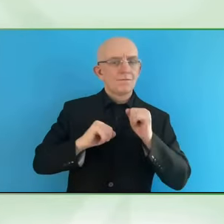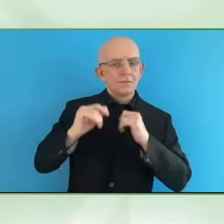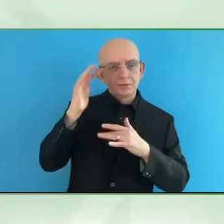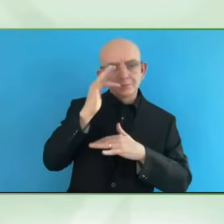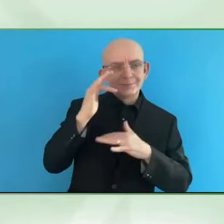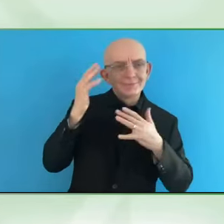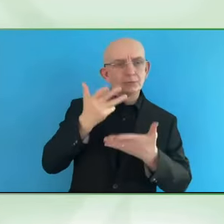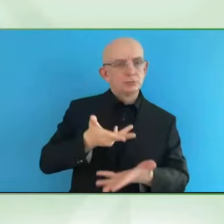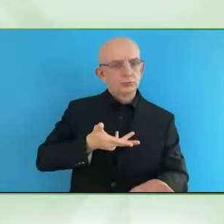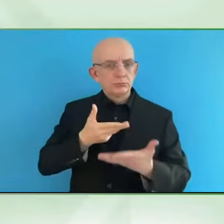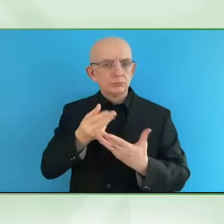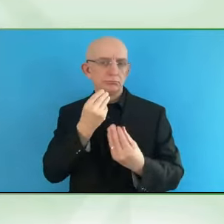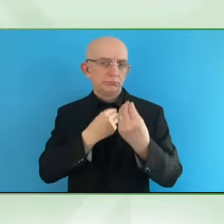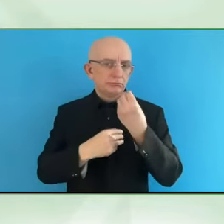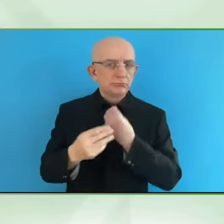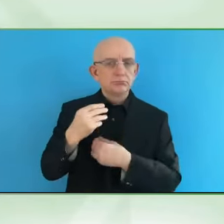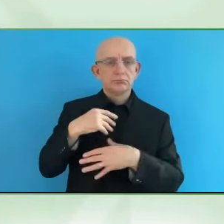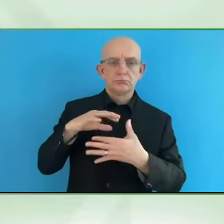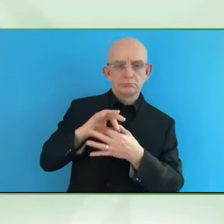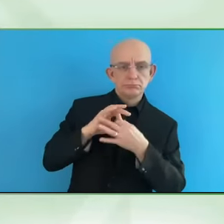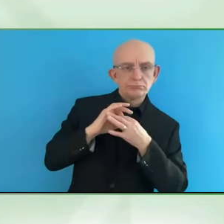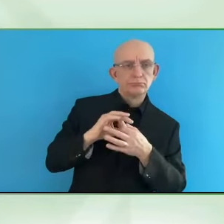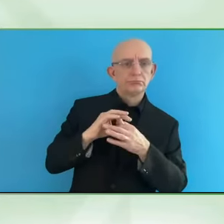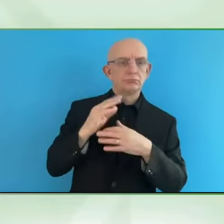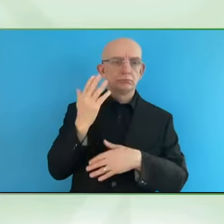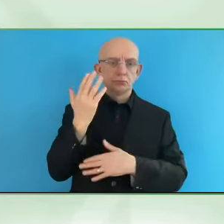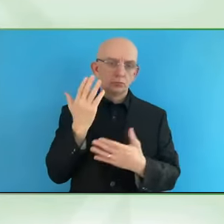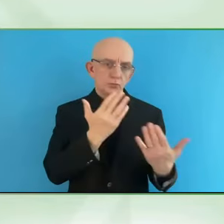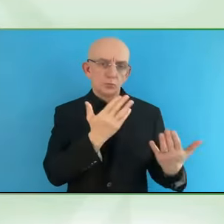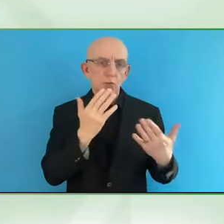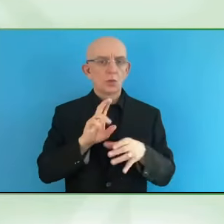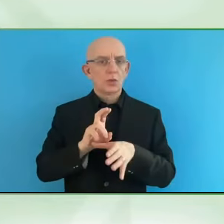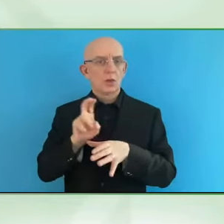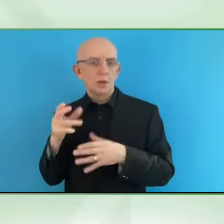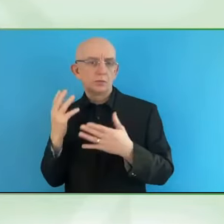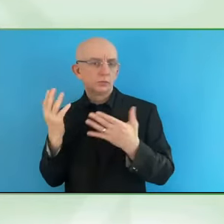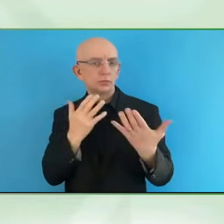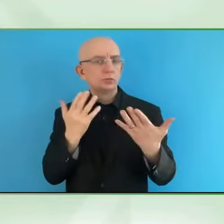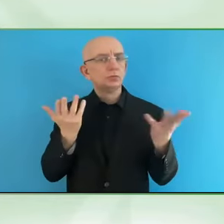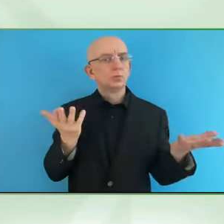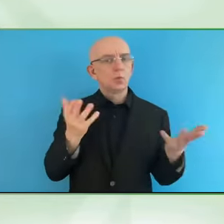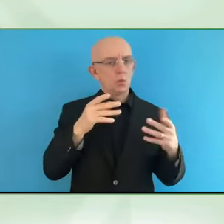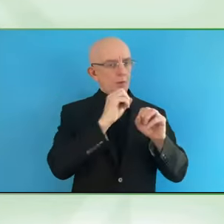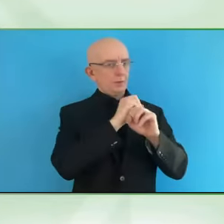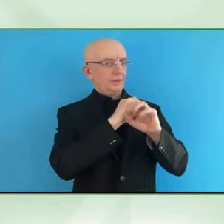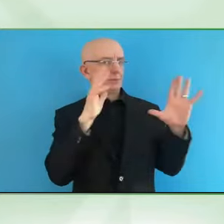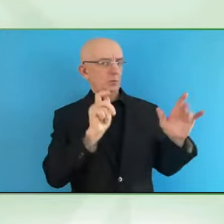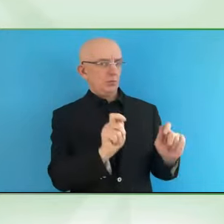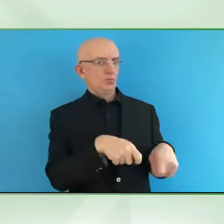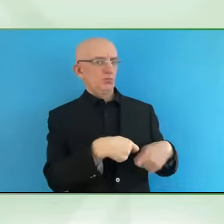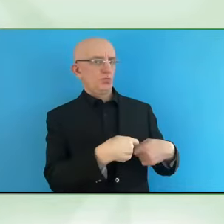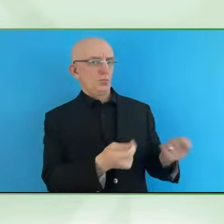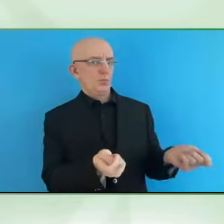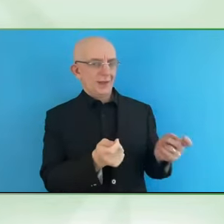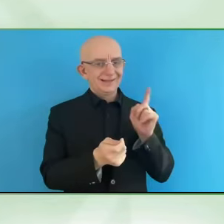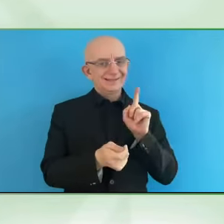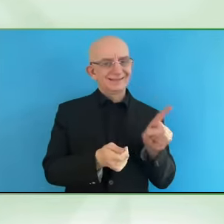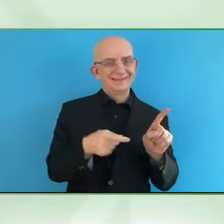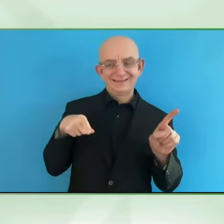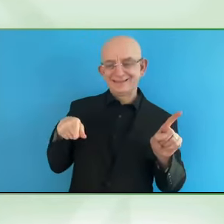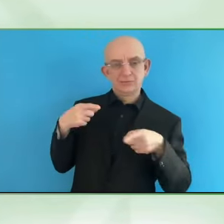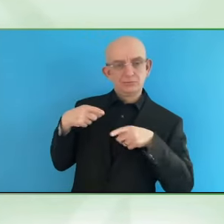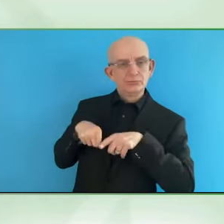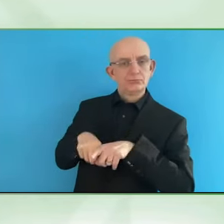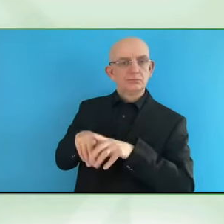developing and implementing policy is also a process that requires a diverse range of perspectives to make sure that that policy takes